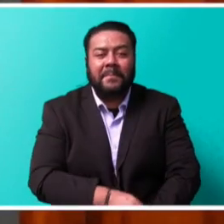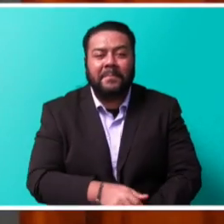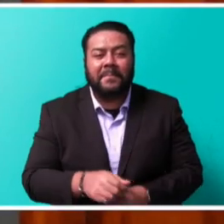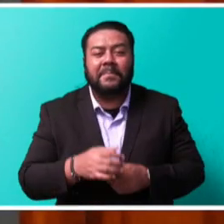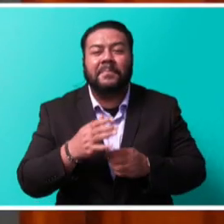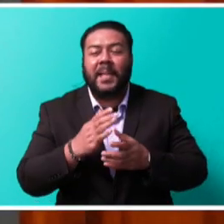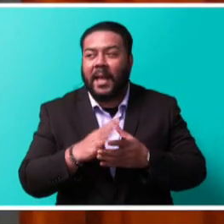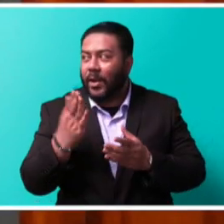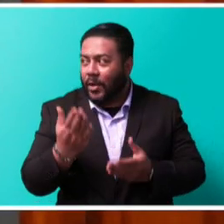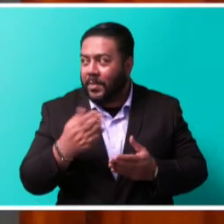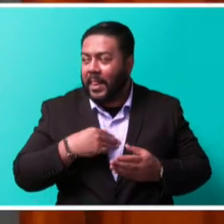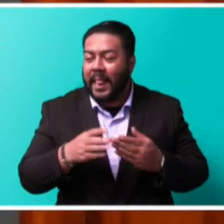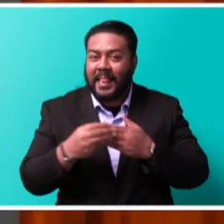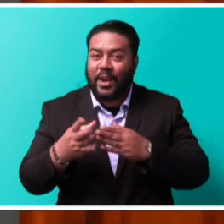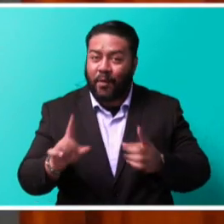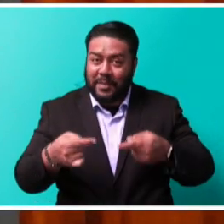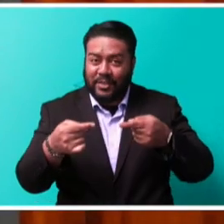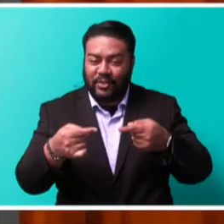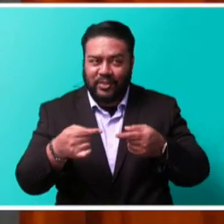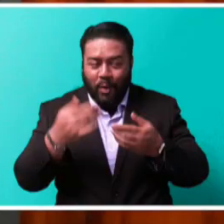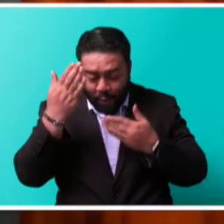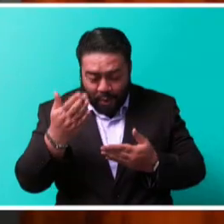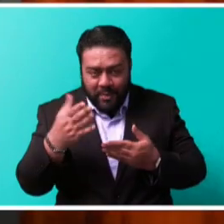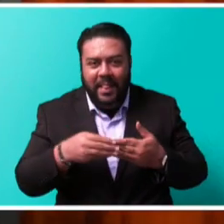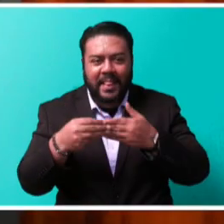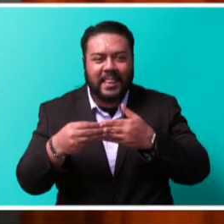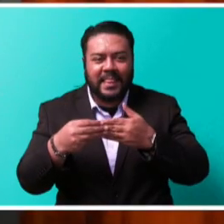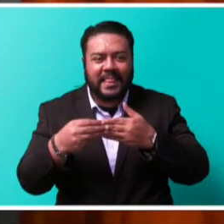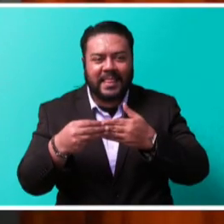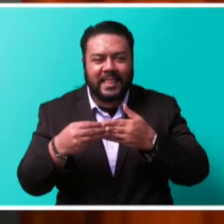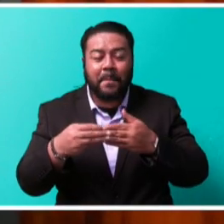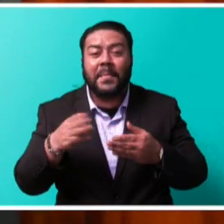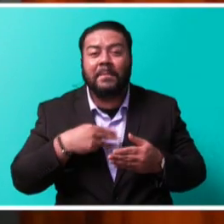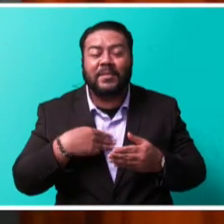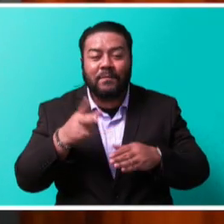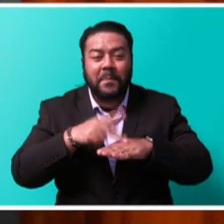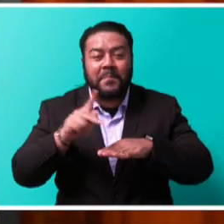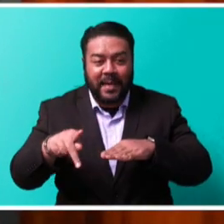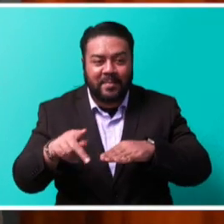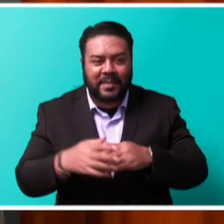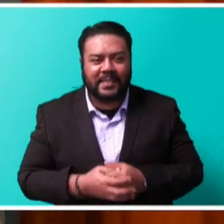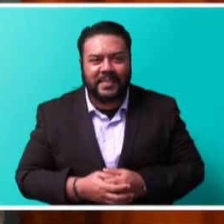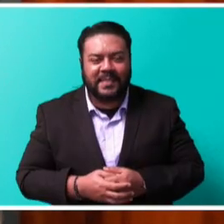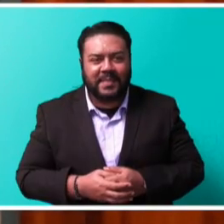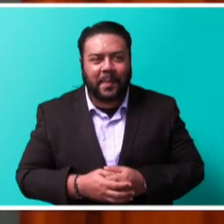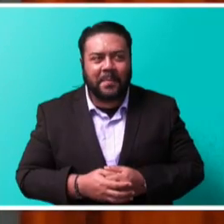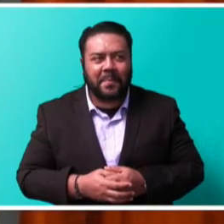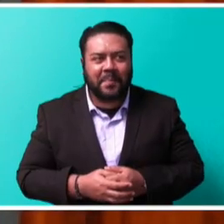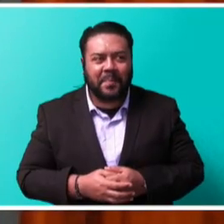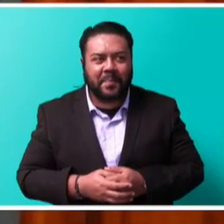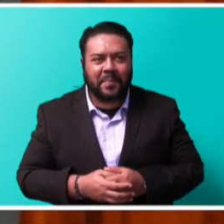Ministers, the Honourable Leader of Opposition, Honourable Members of Parliament, viewers tuning in